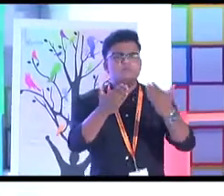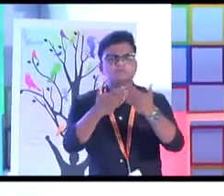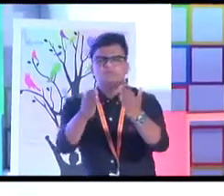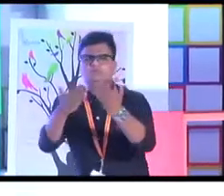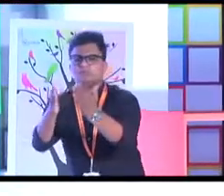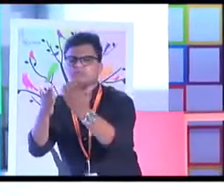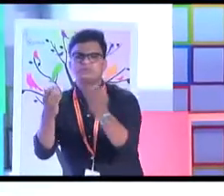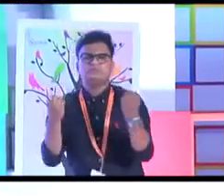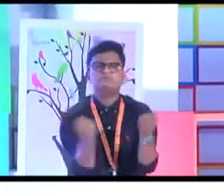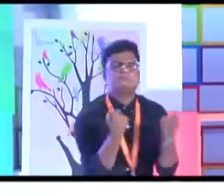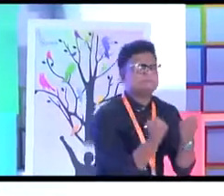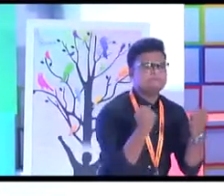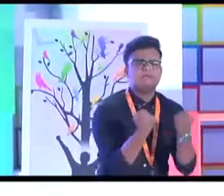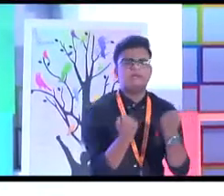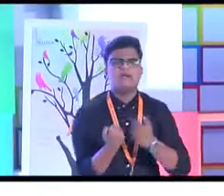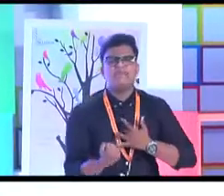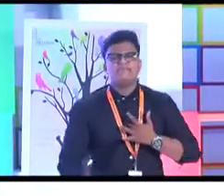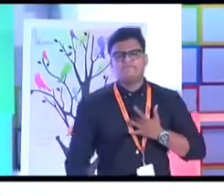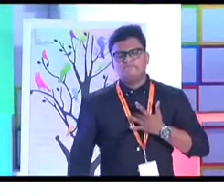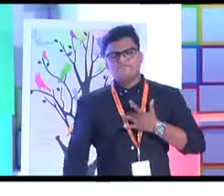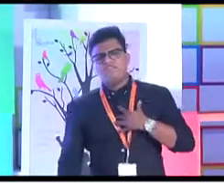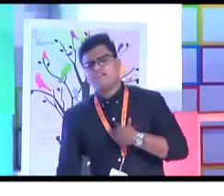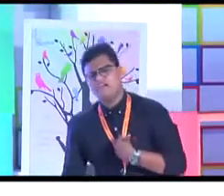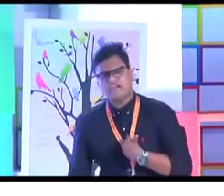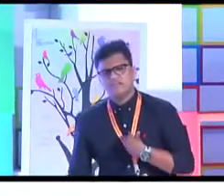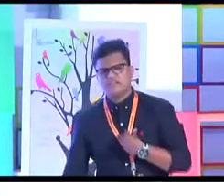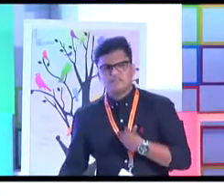really feel pity for them because they feel they are caged in a